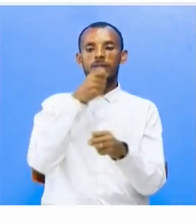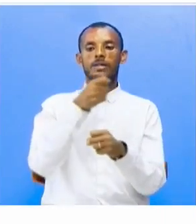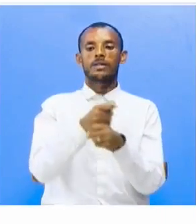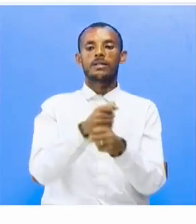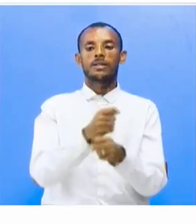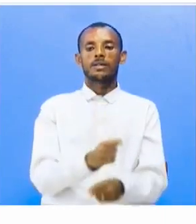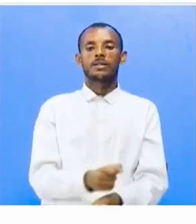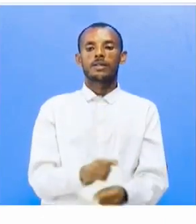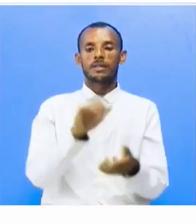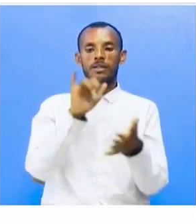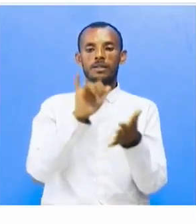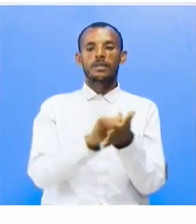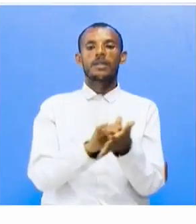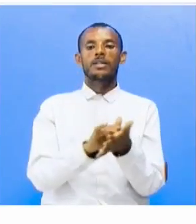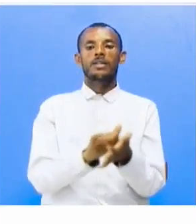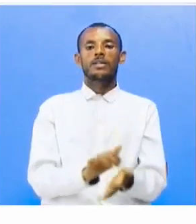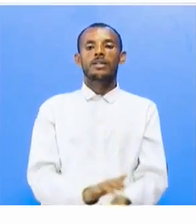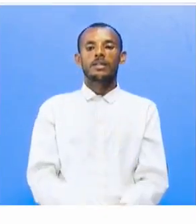That